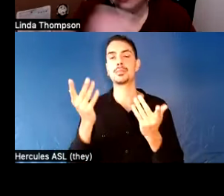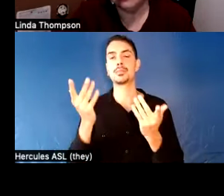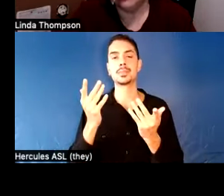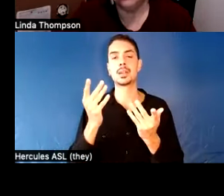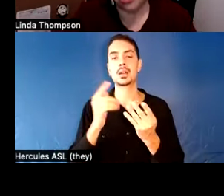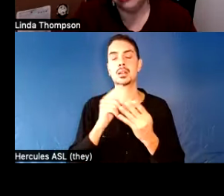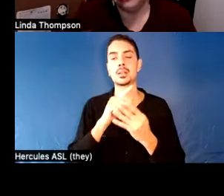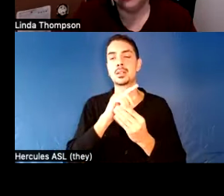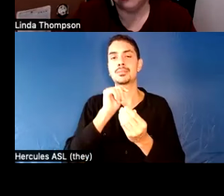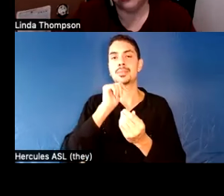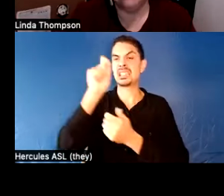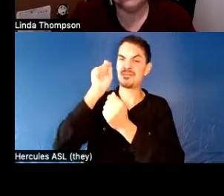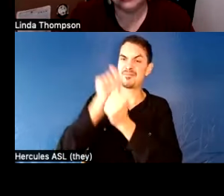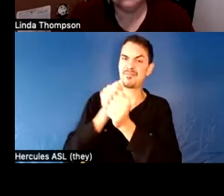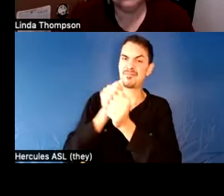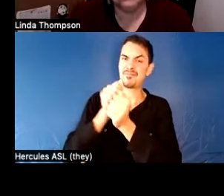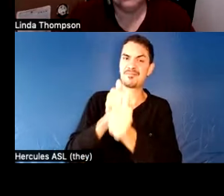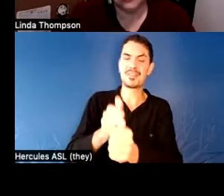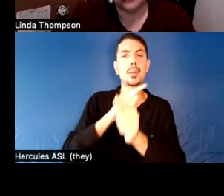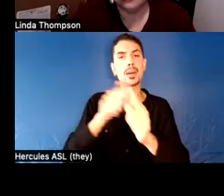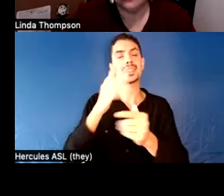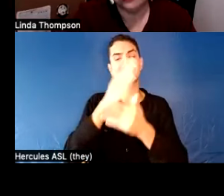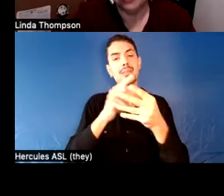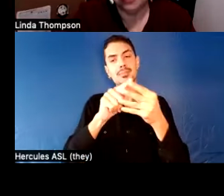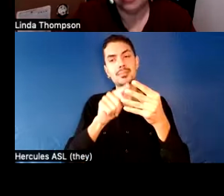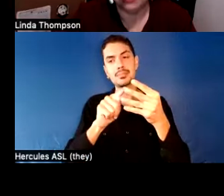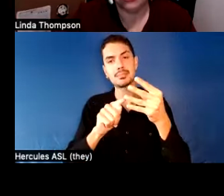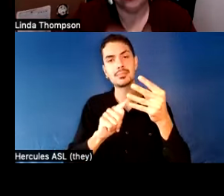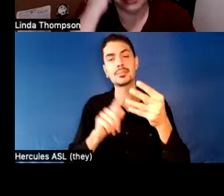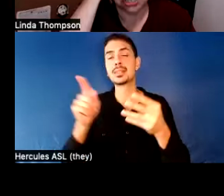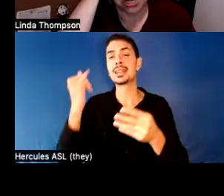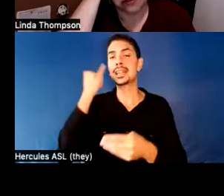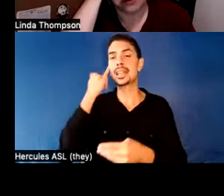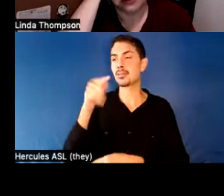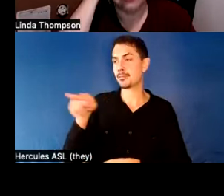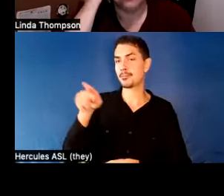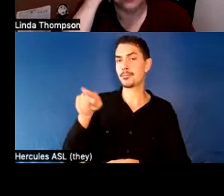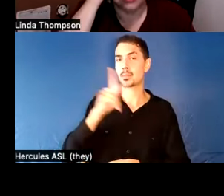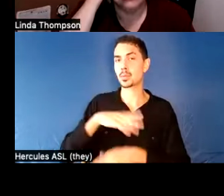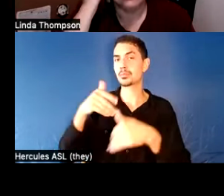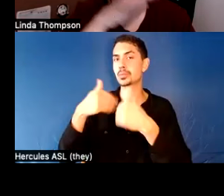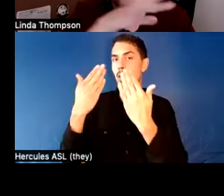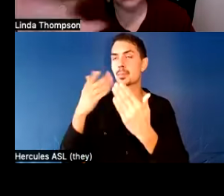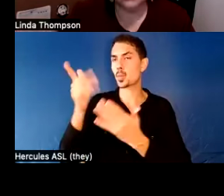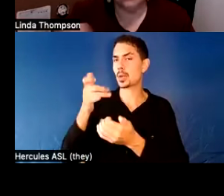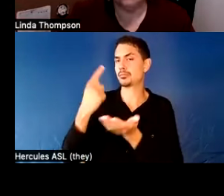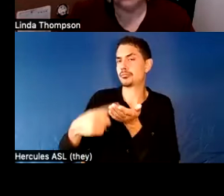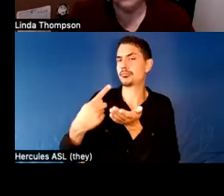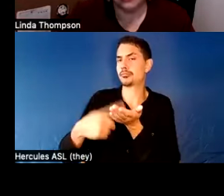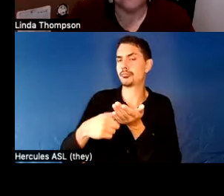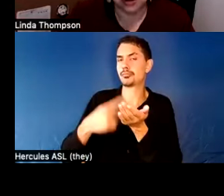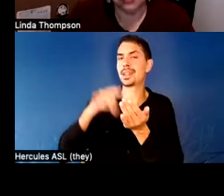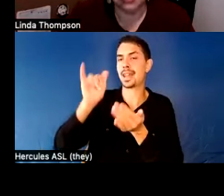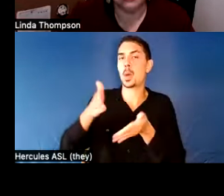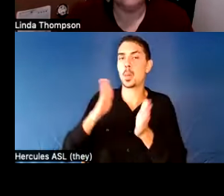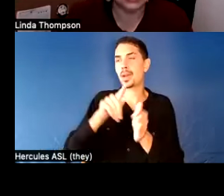when somebody's talking to you or when you're visiting, that these are some of the things you want to talk about. So it's in their radar, and